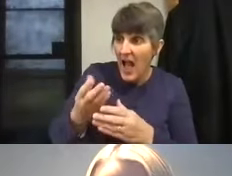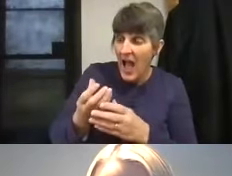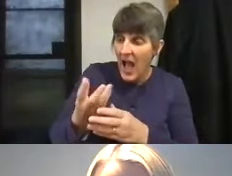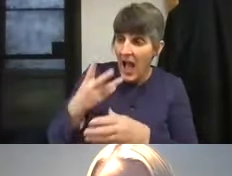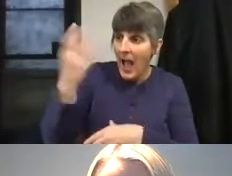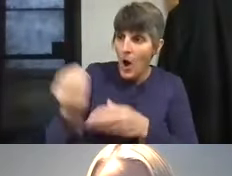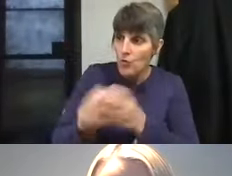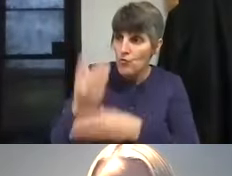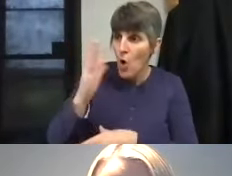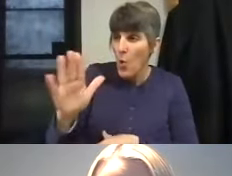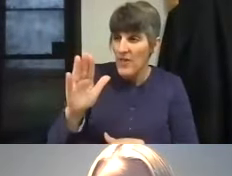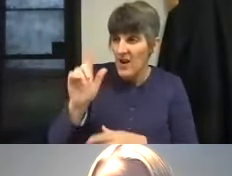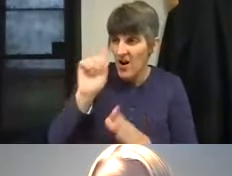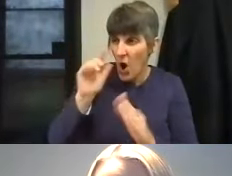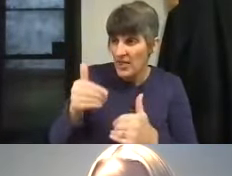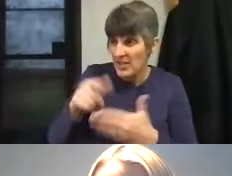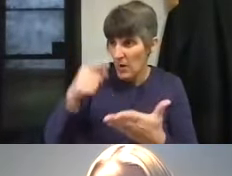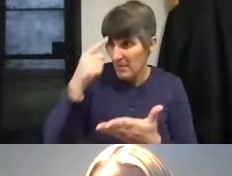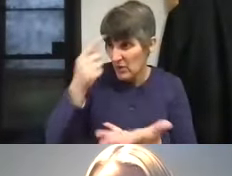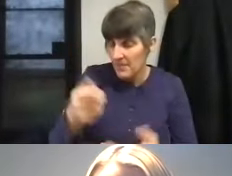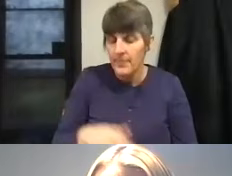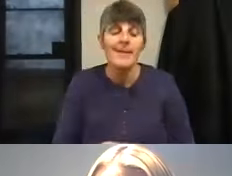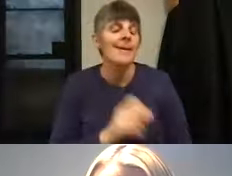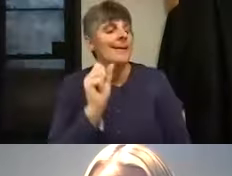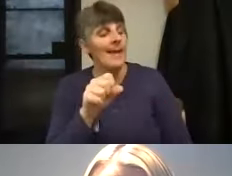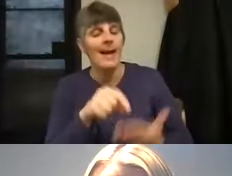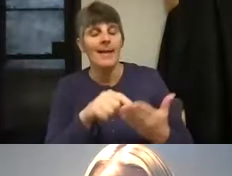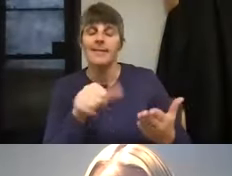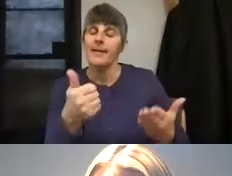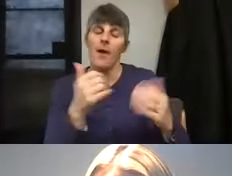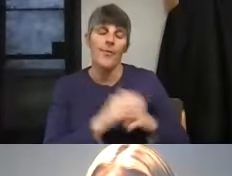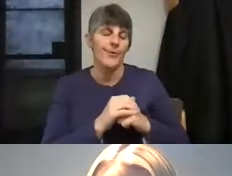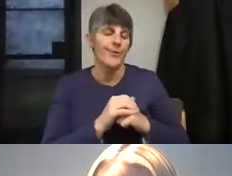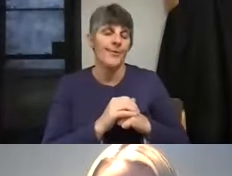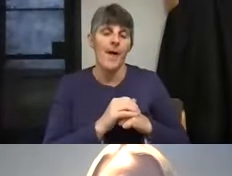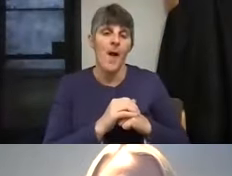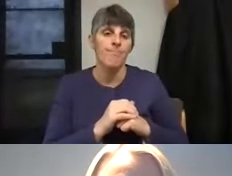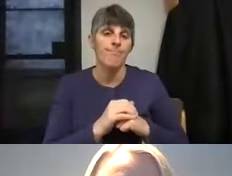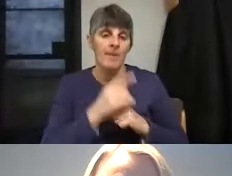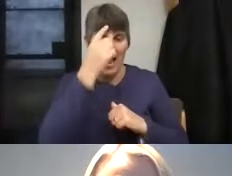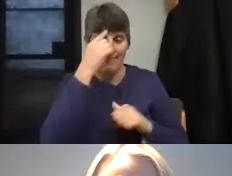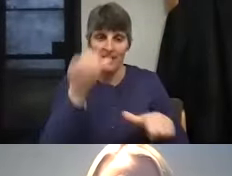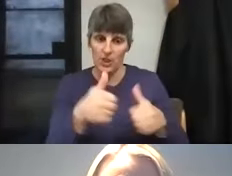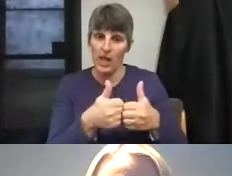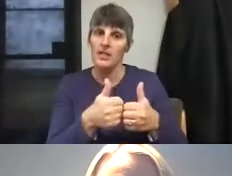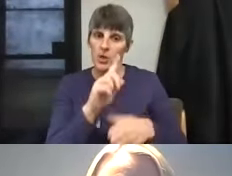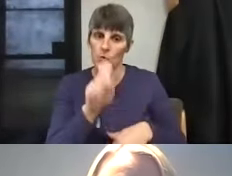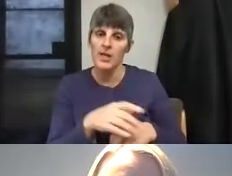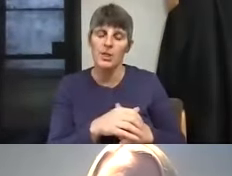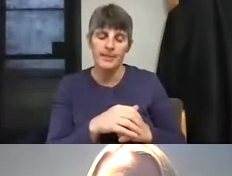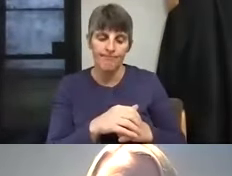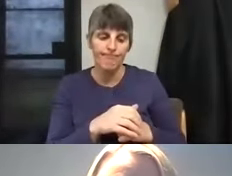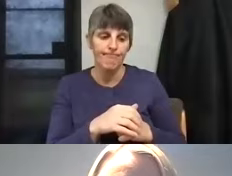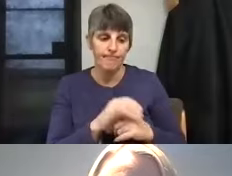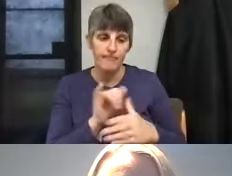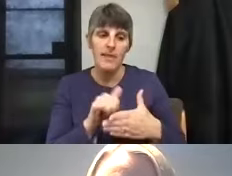autism? What might you suggest? Yeah, this is another, I think, challenging question that